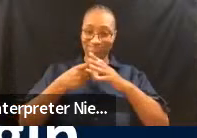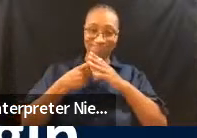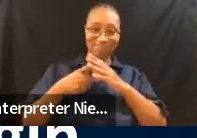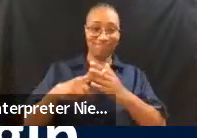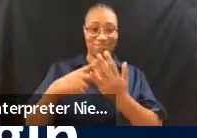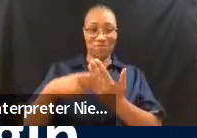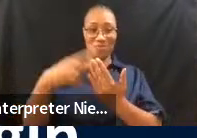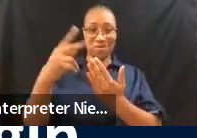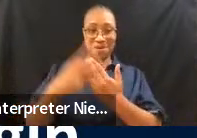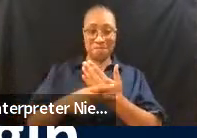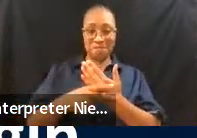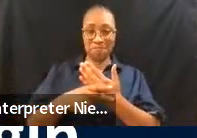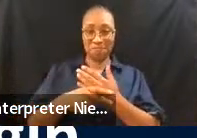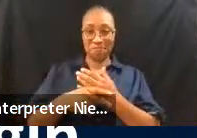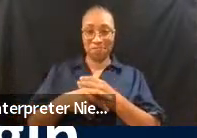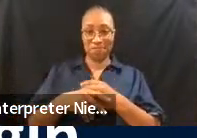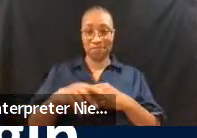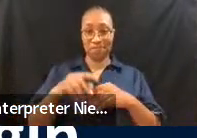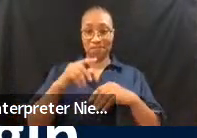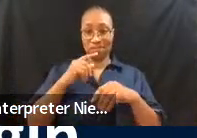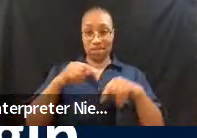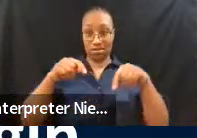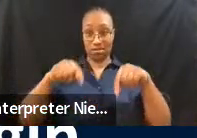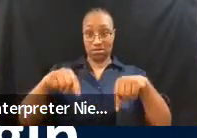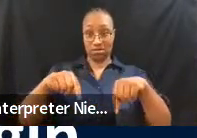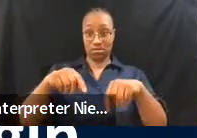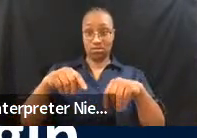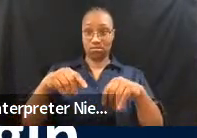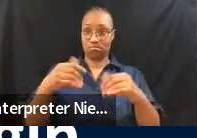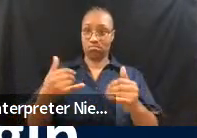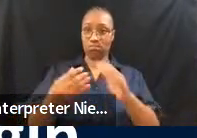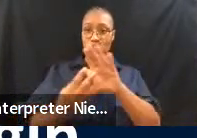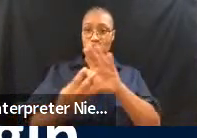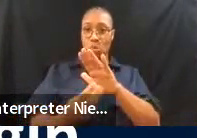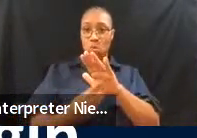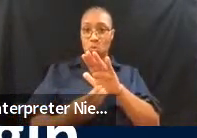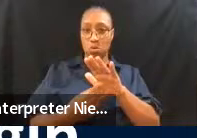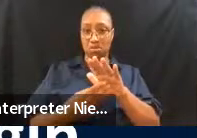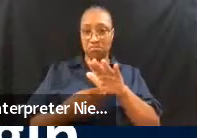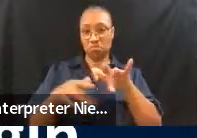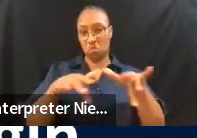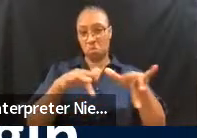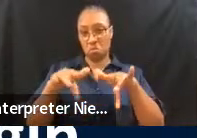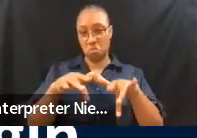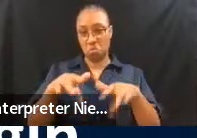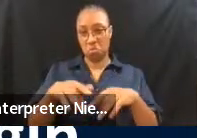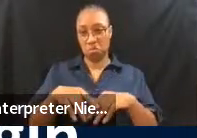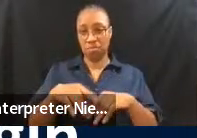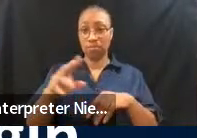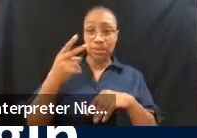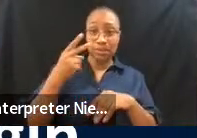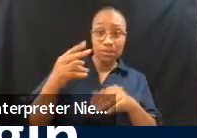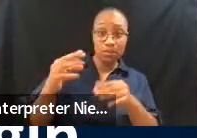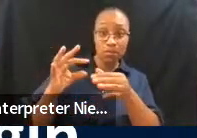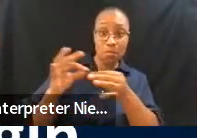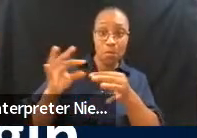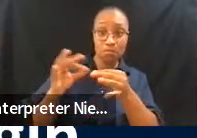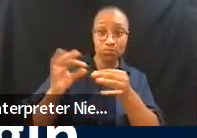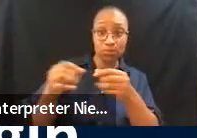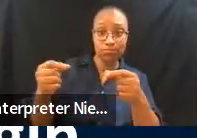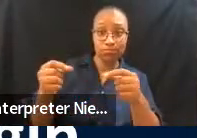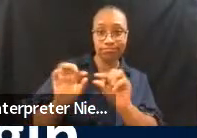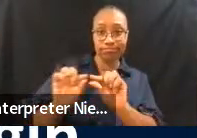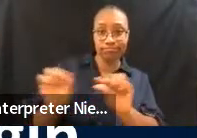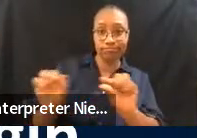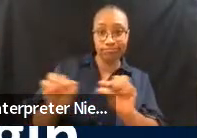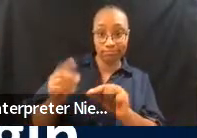session is being recorded. To display captions, select the closed caption button at the bottom of the